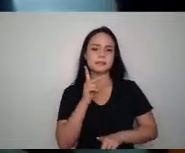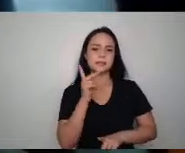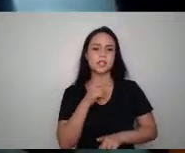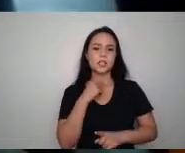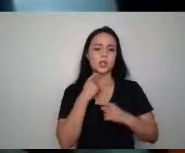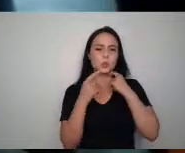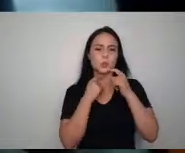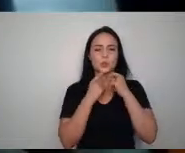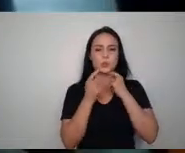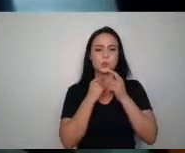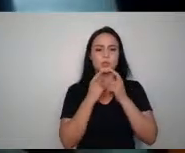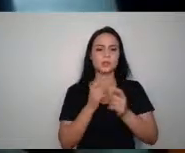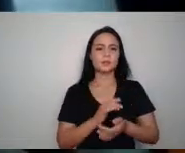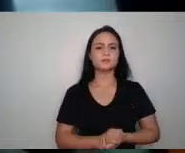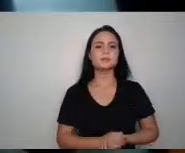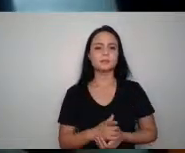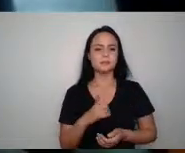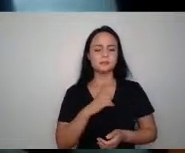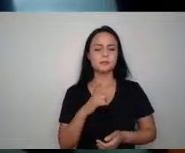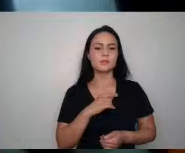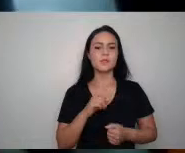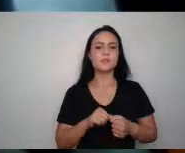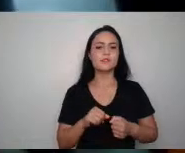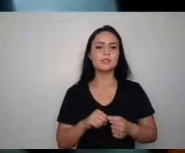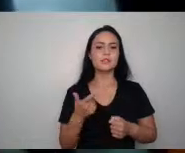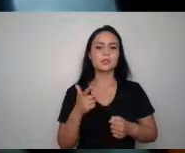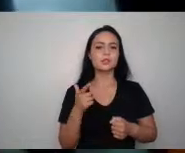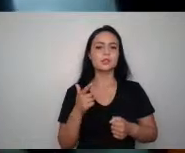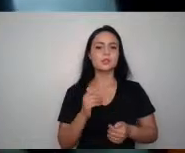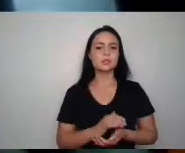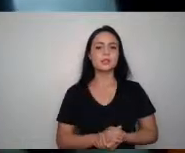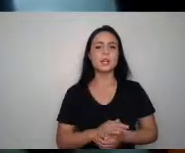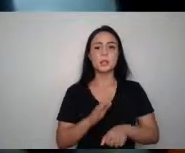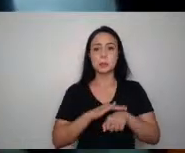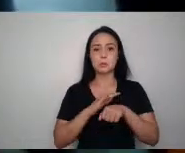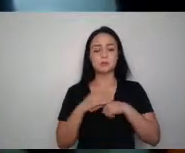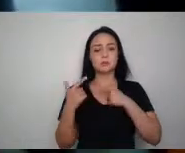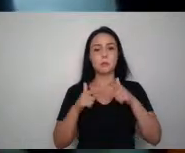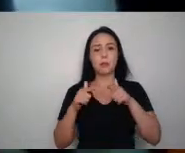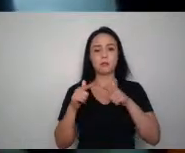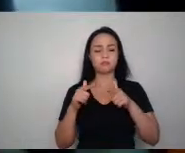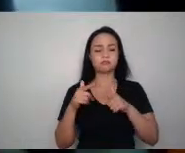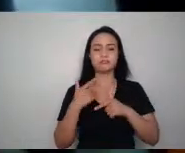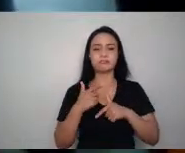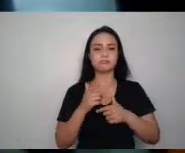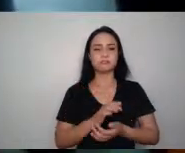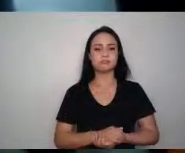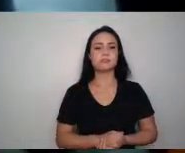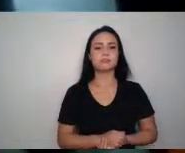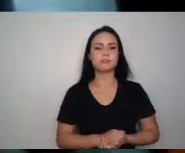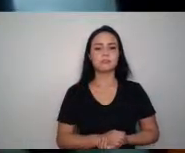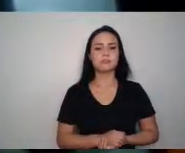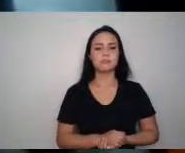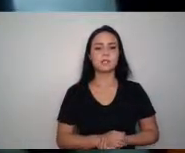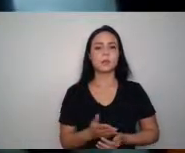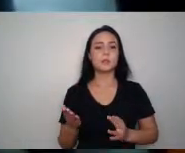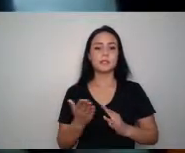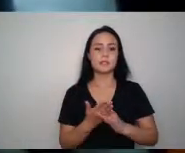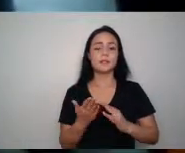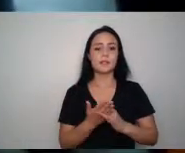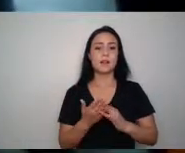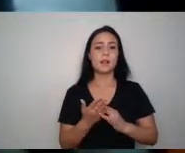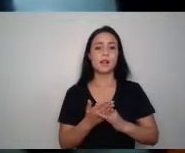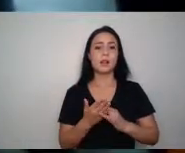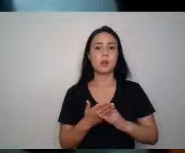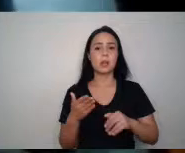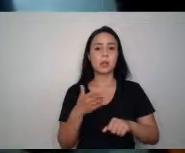workers. On the other hand, and by reducing their salary or compensation, there is no respect for the time of work.